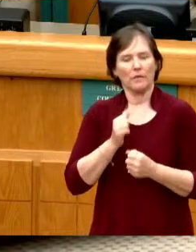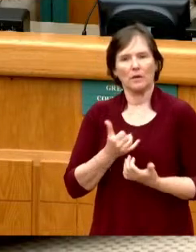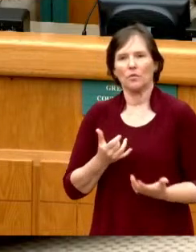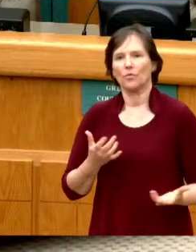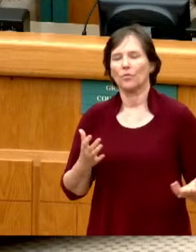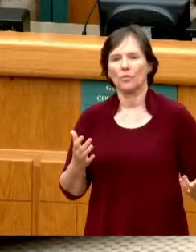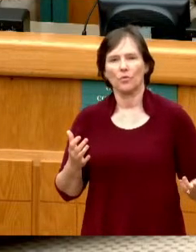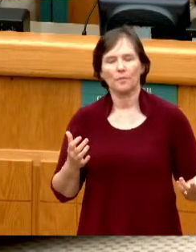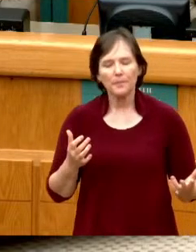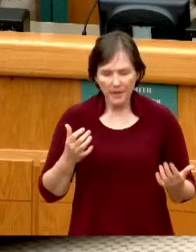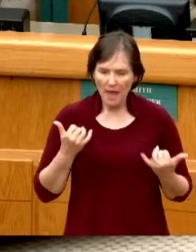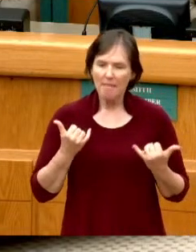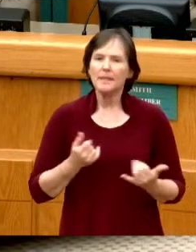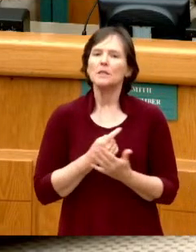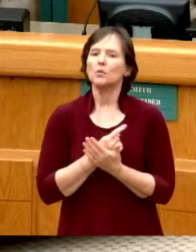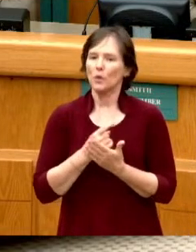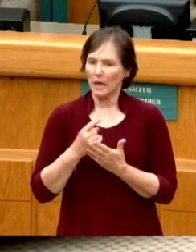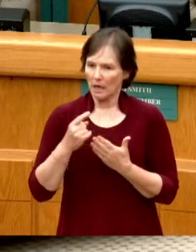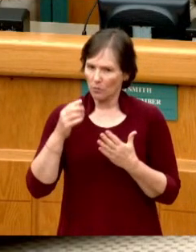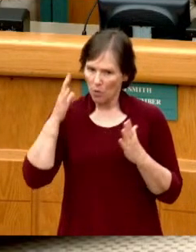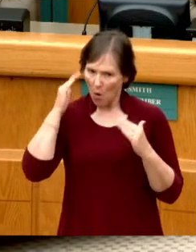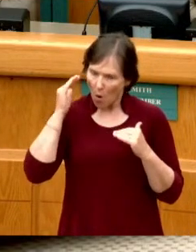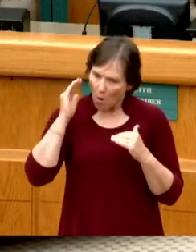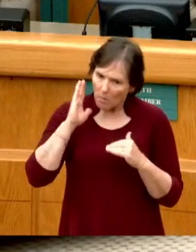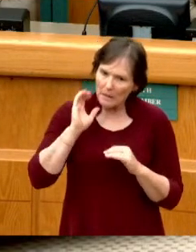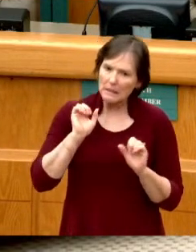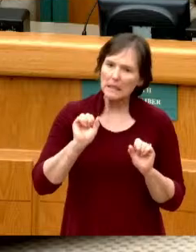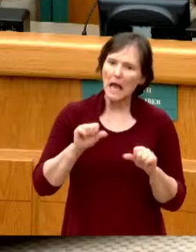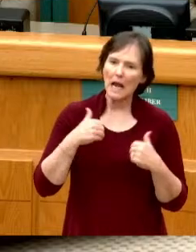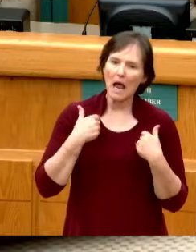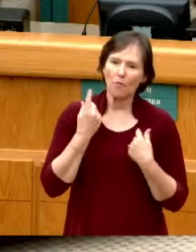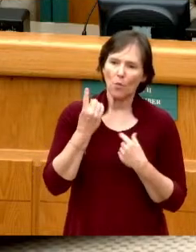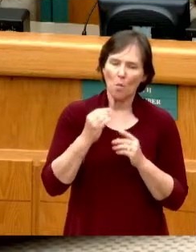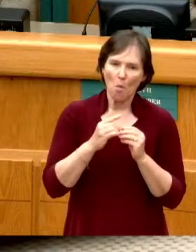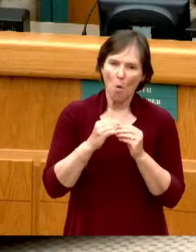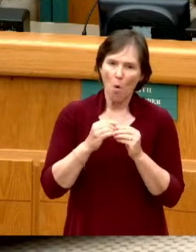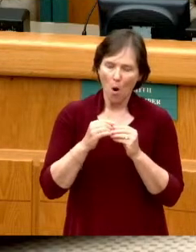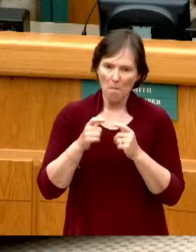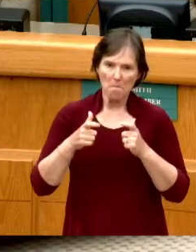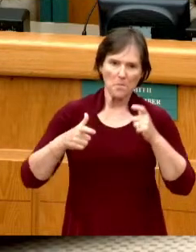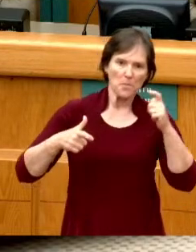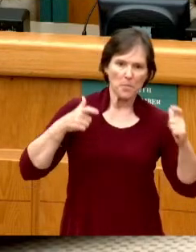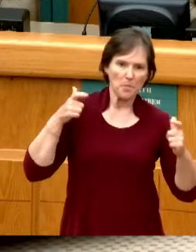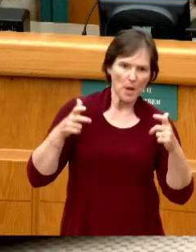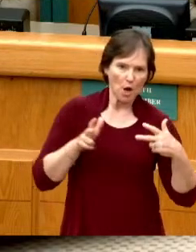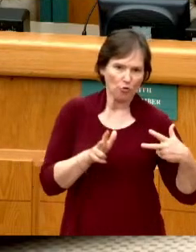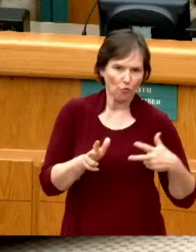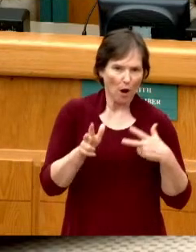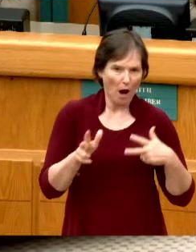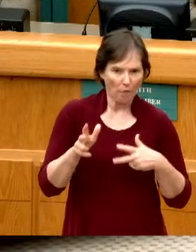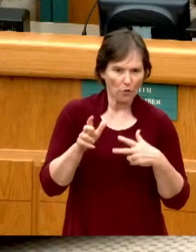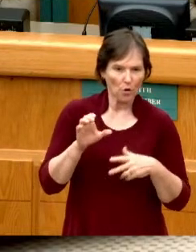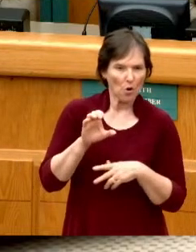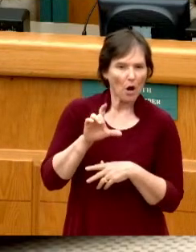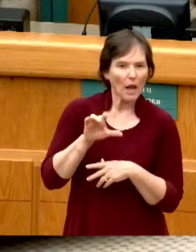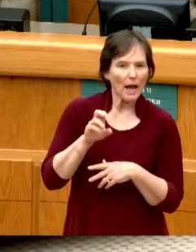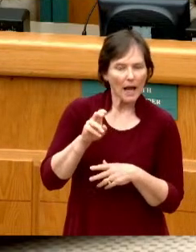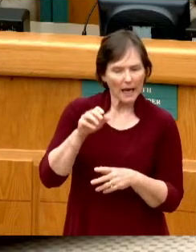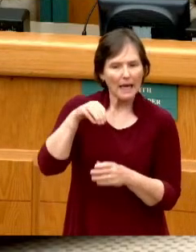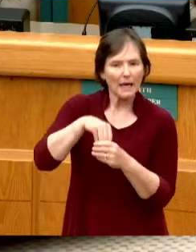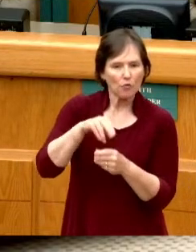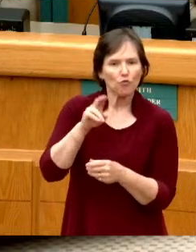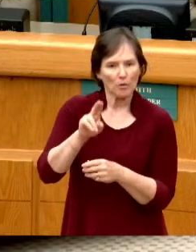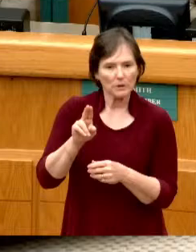This week, we hope to hold another mega clinic at the fairgrounds, and we're going to hear in just a moment more information about